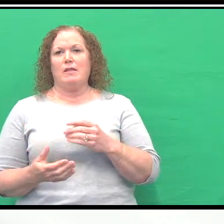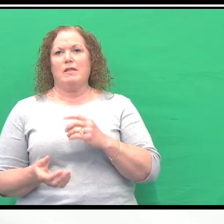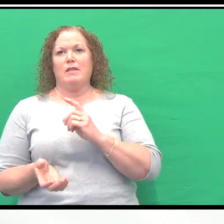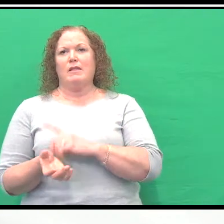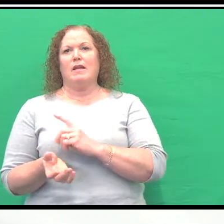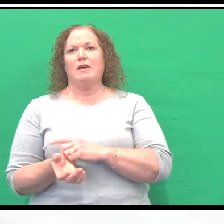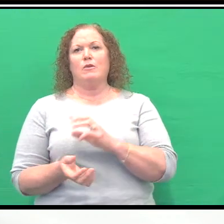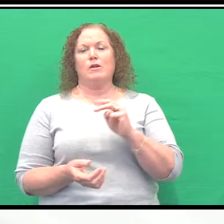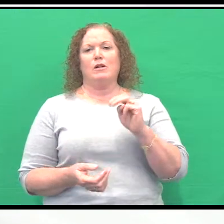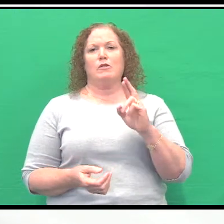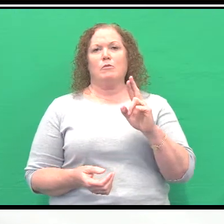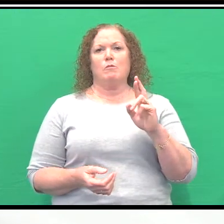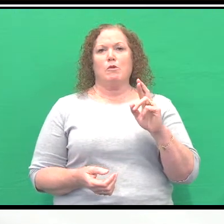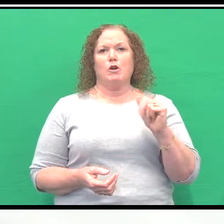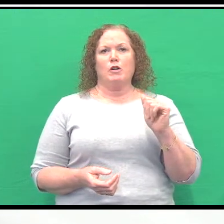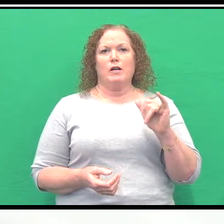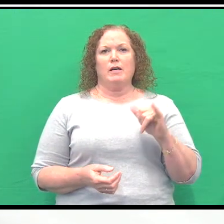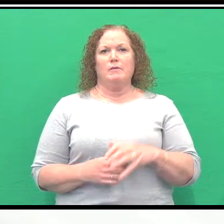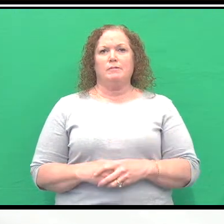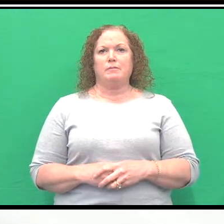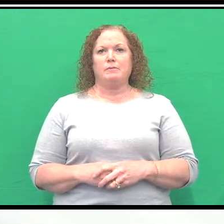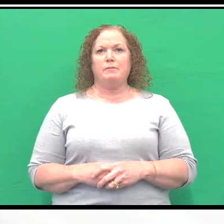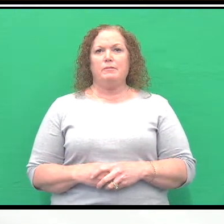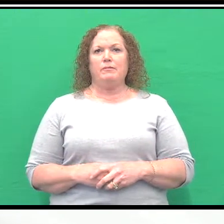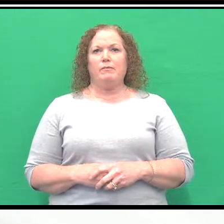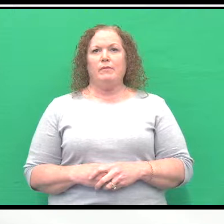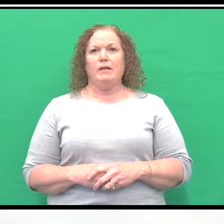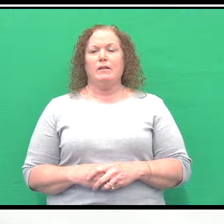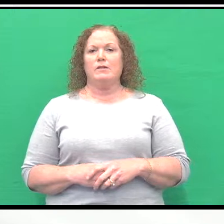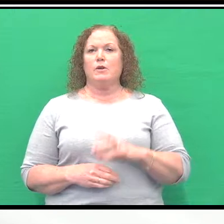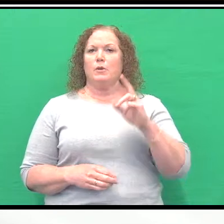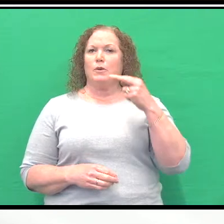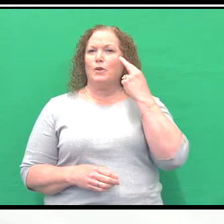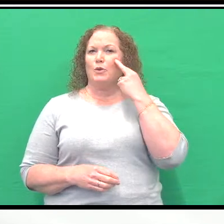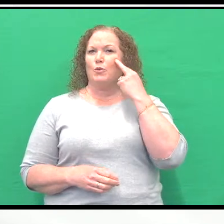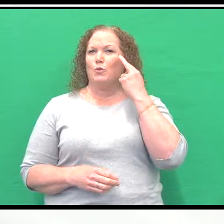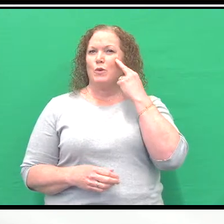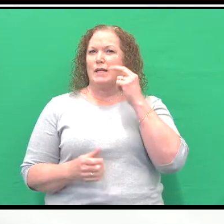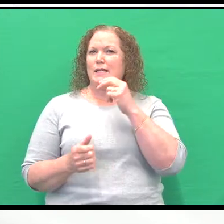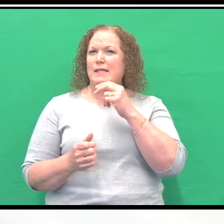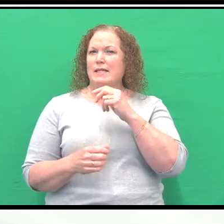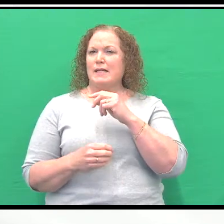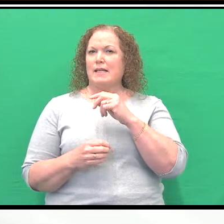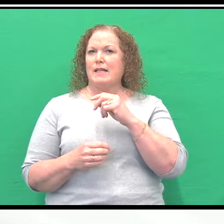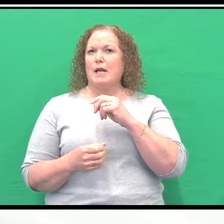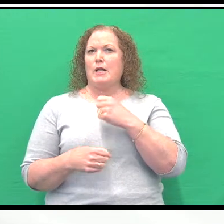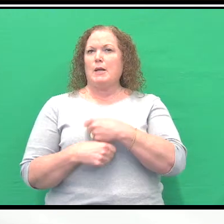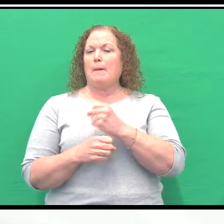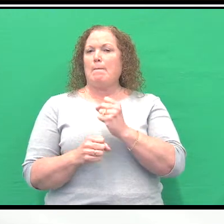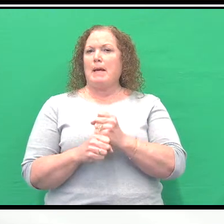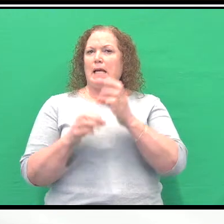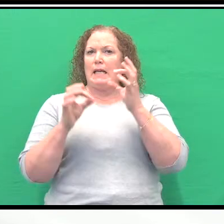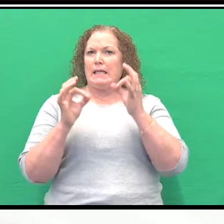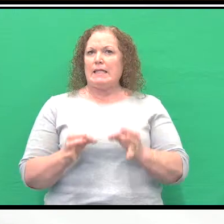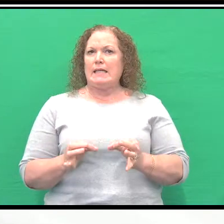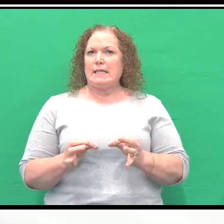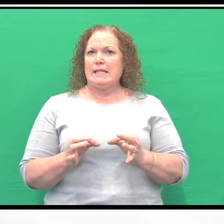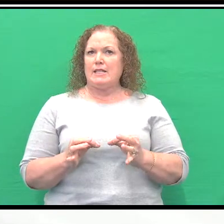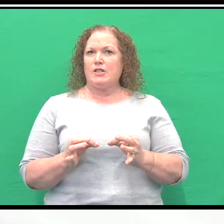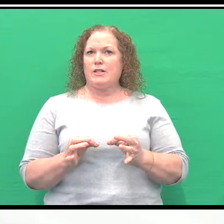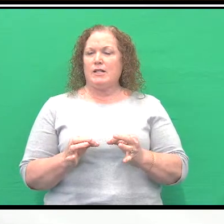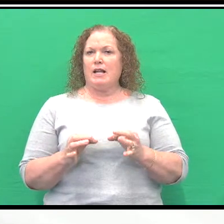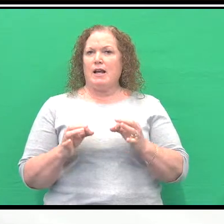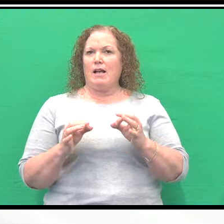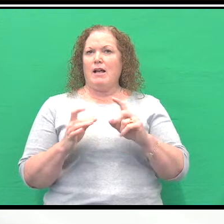want to do is just summarize really what the rationale was behind the decision that we made or determine the start times. And of